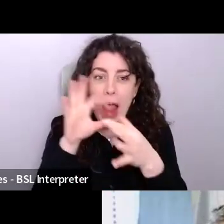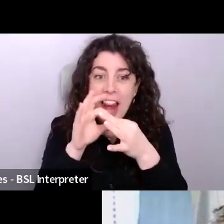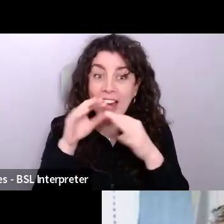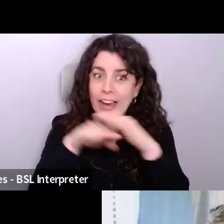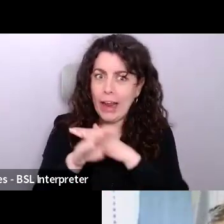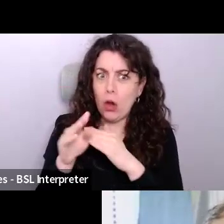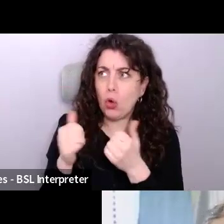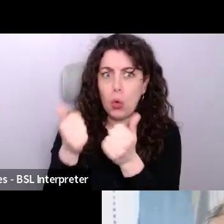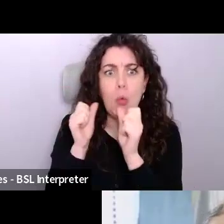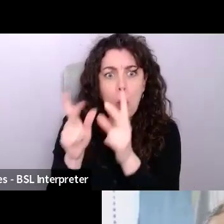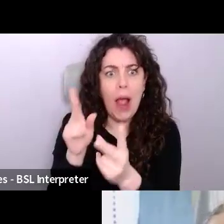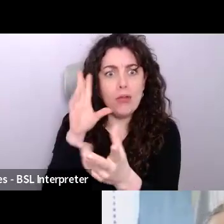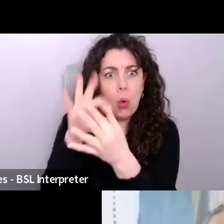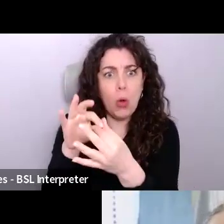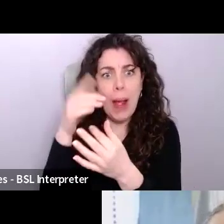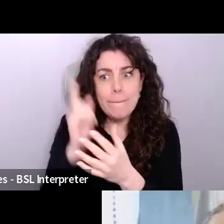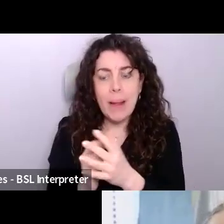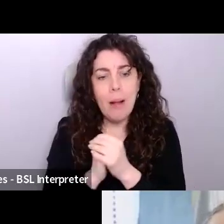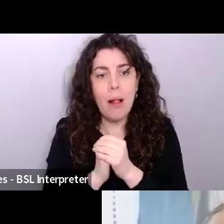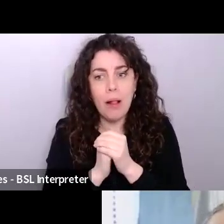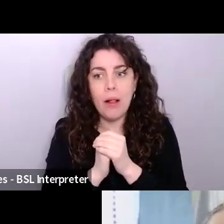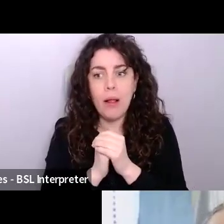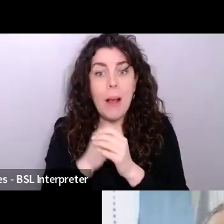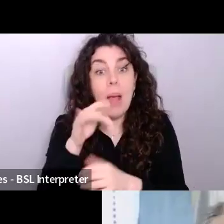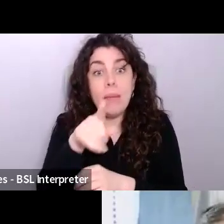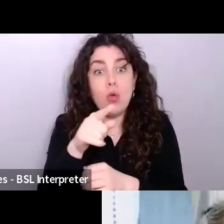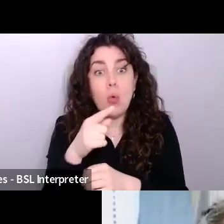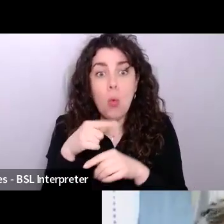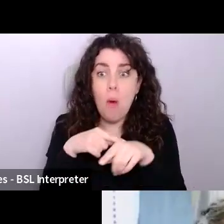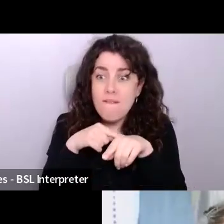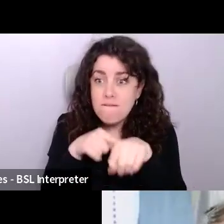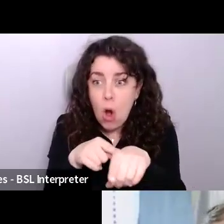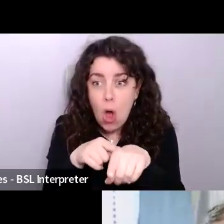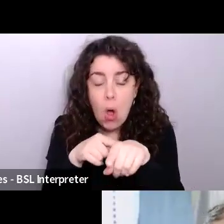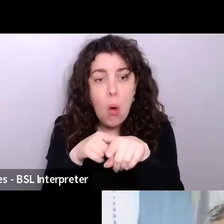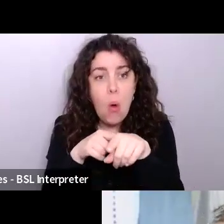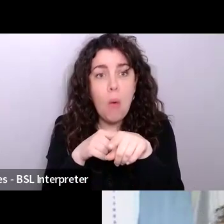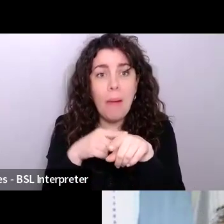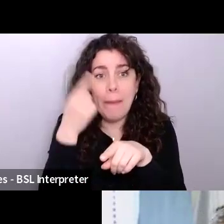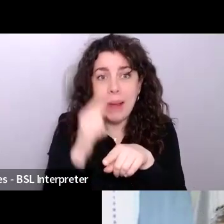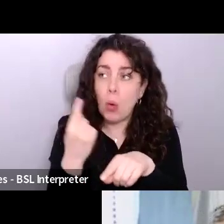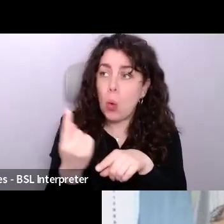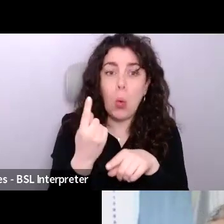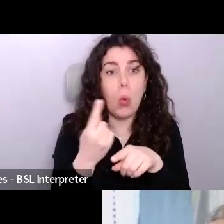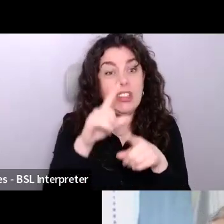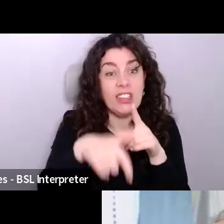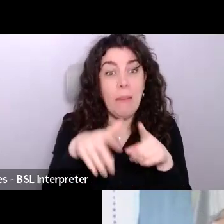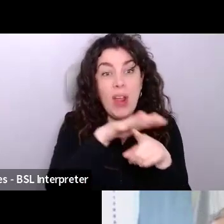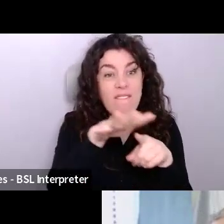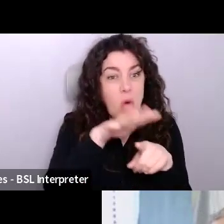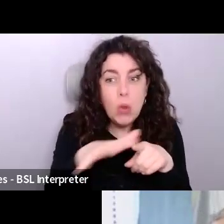place to contact people. You know, you might follow people who are sort of disabled influencers and so